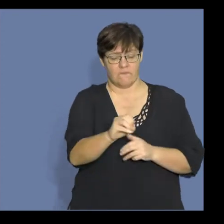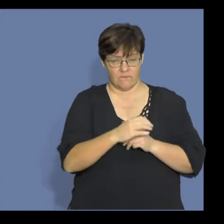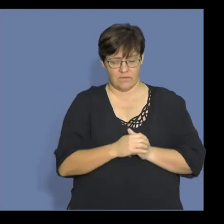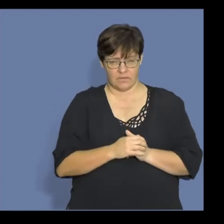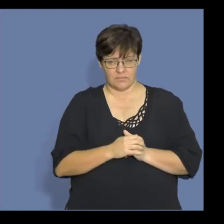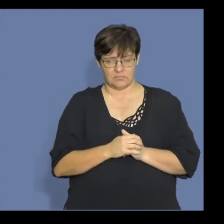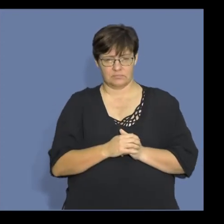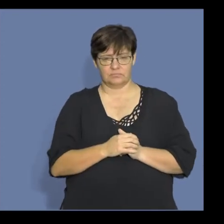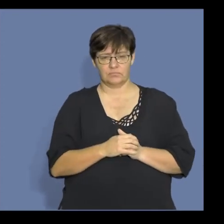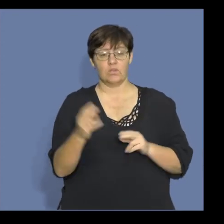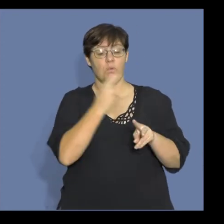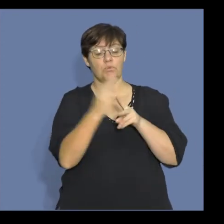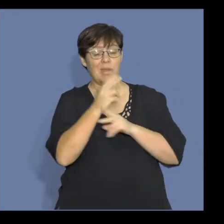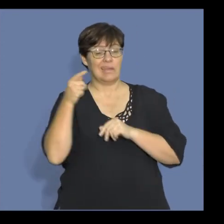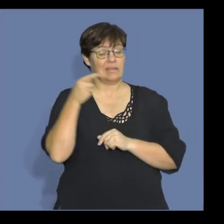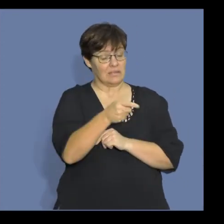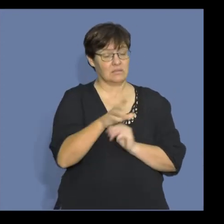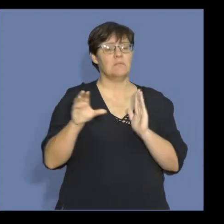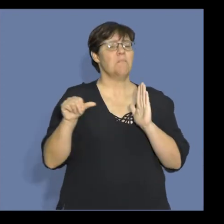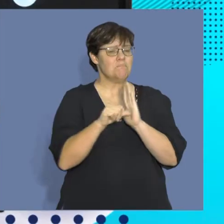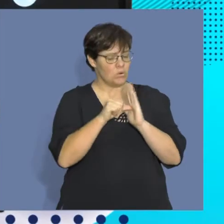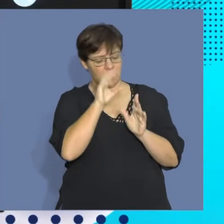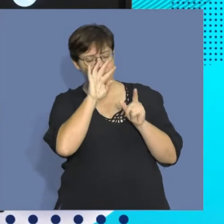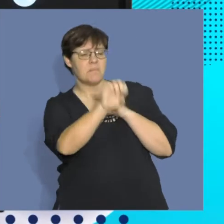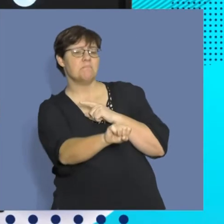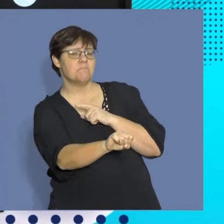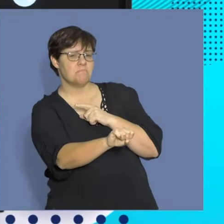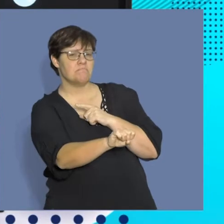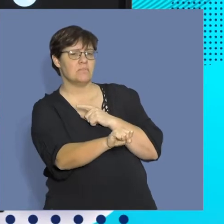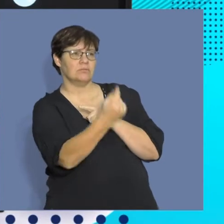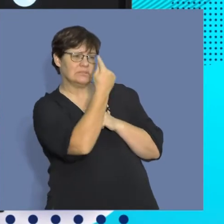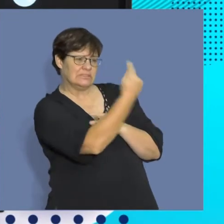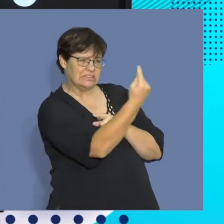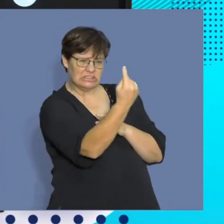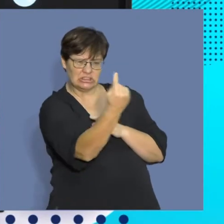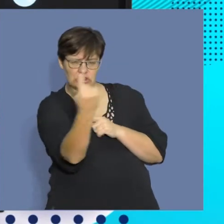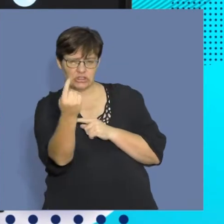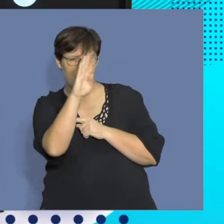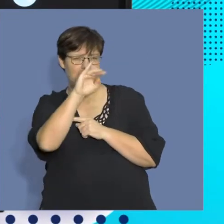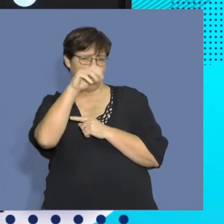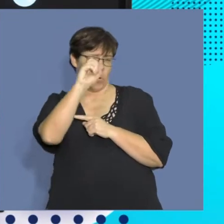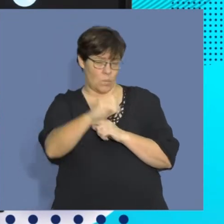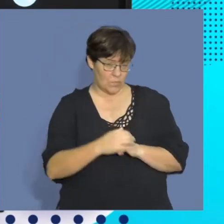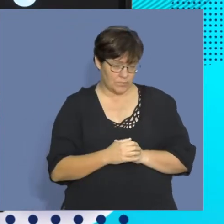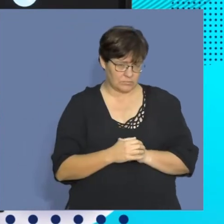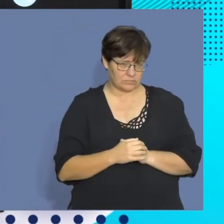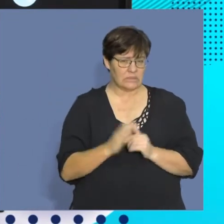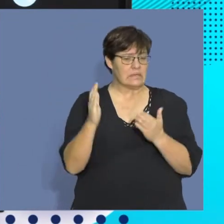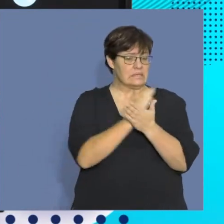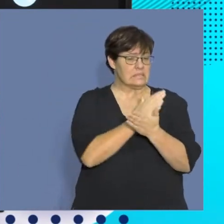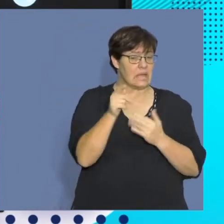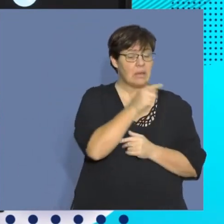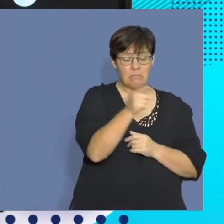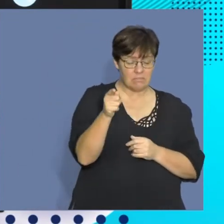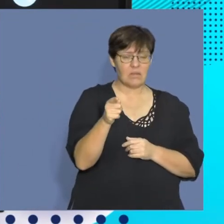So as you prepare on this section, it's important that you recognize the characteristics of each biome. And so some of